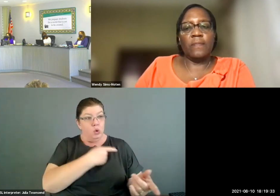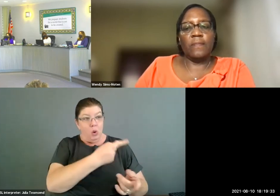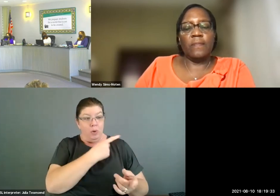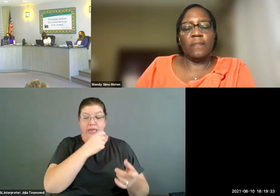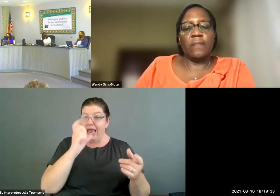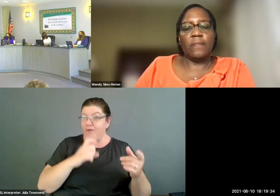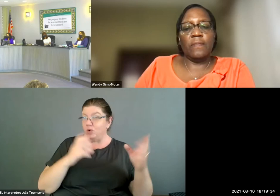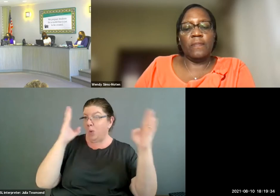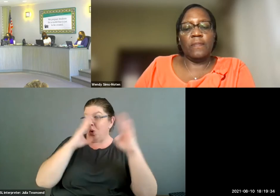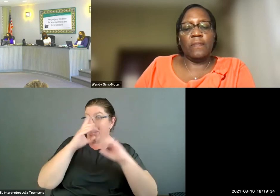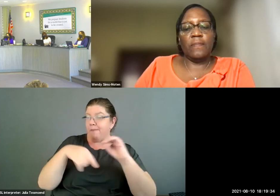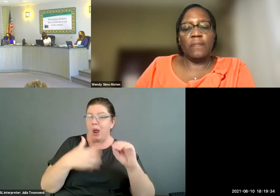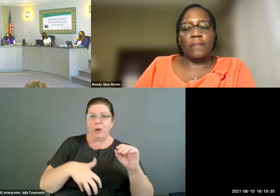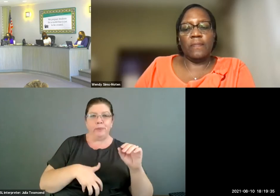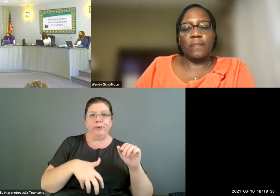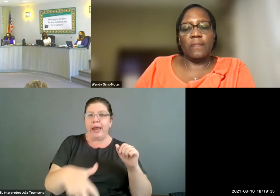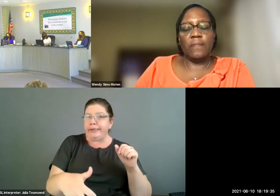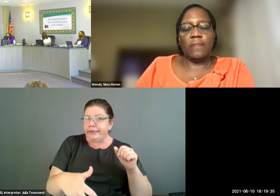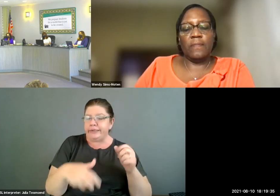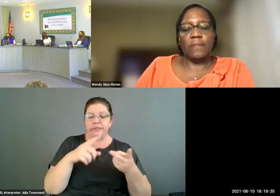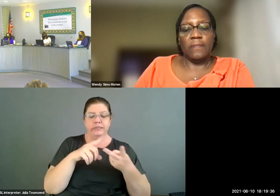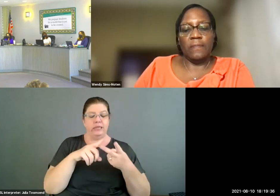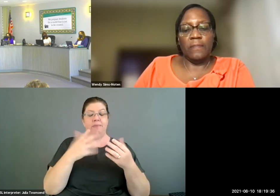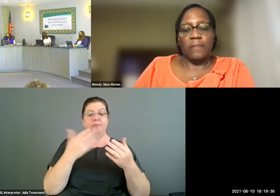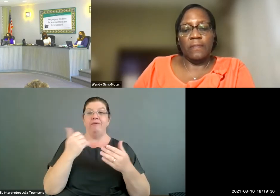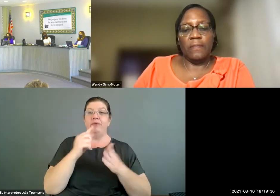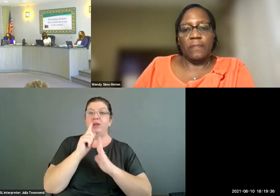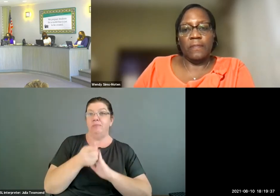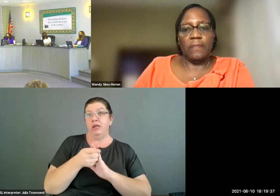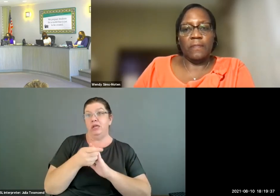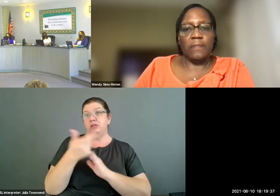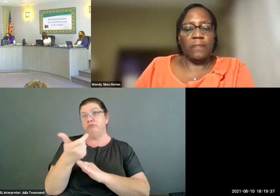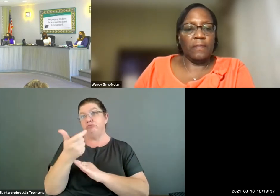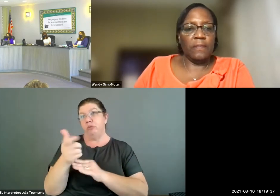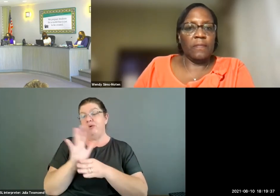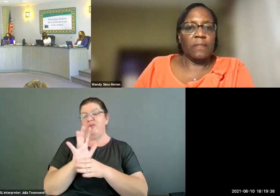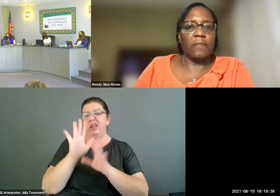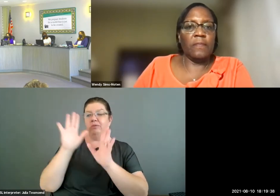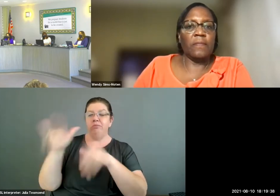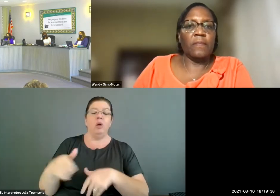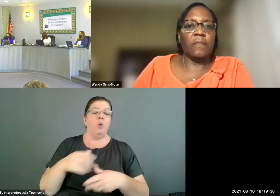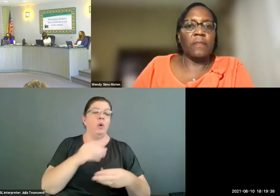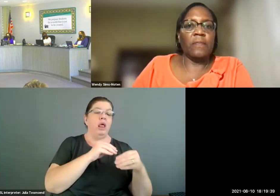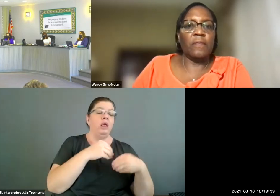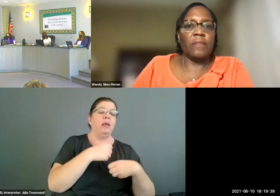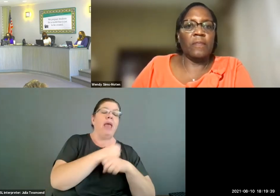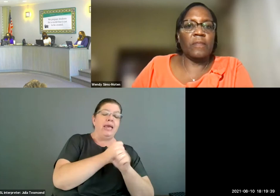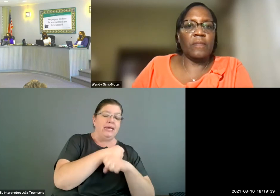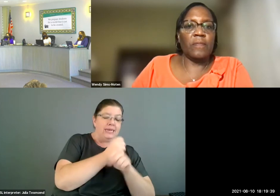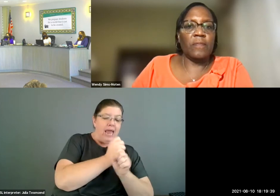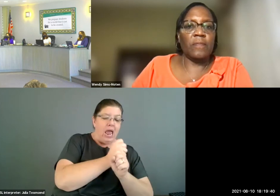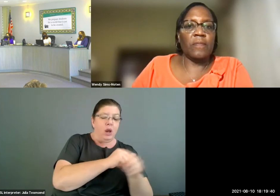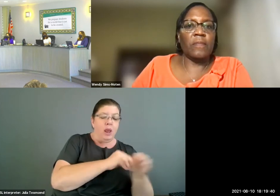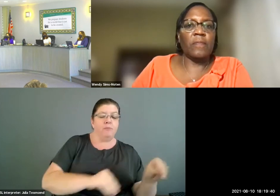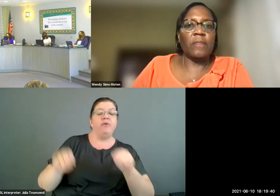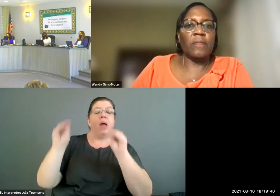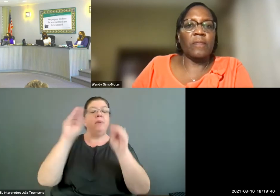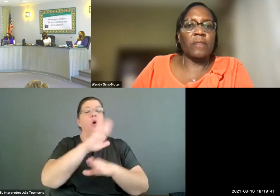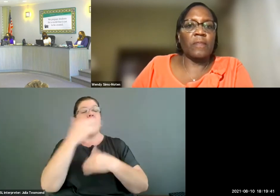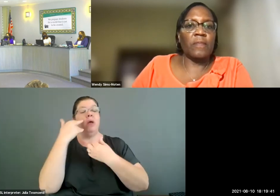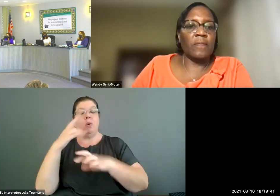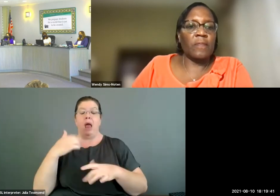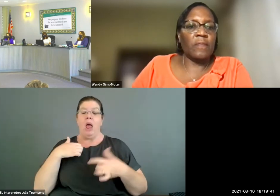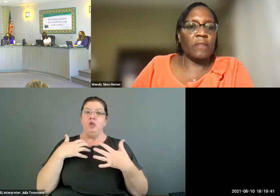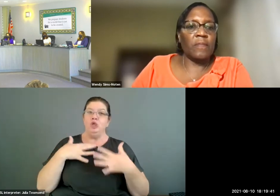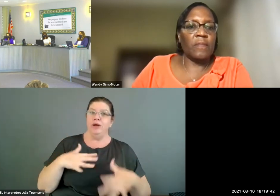worry about pregnancy. About 15 minutes into the movie, we started making out and decided to move upstairs to her bedroom. I felt nervous but